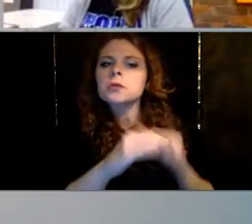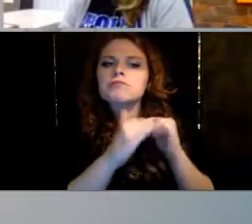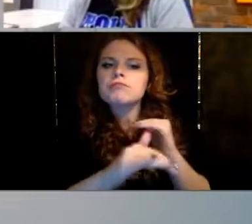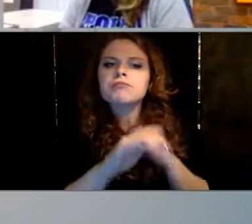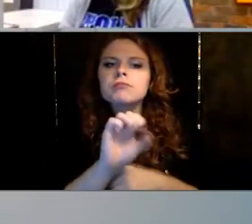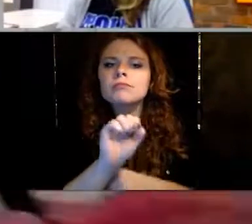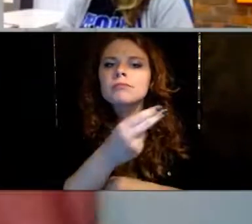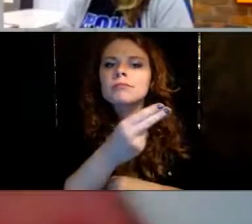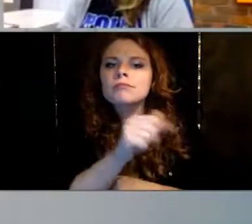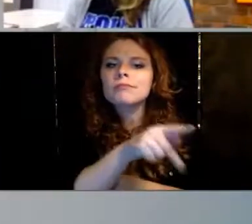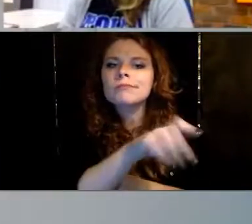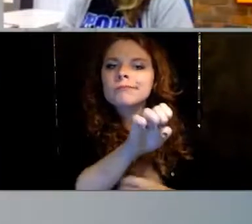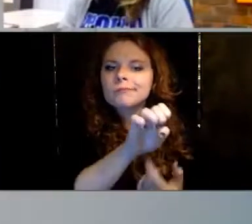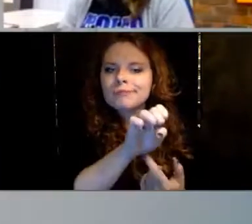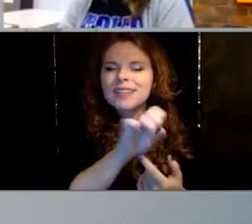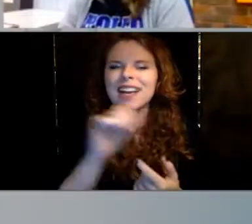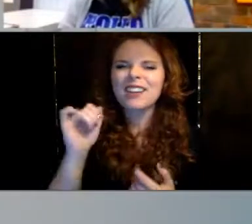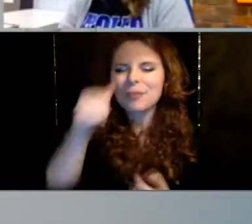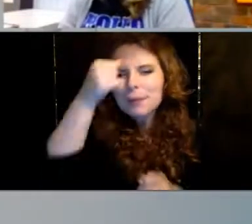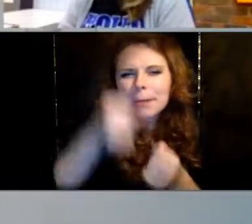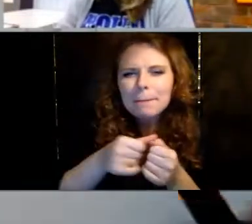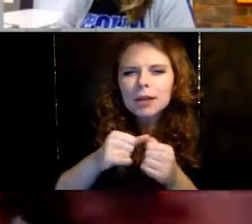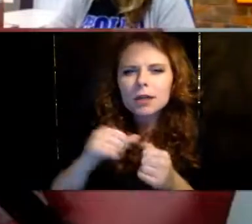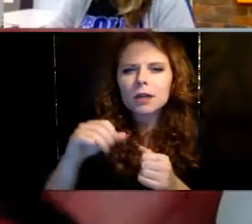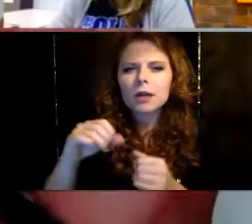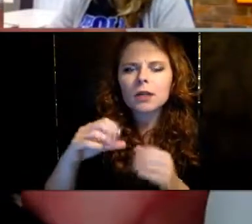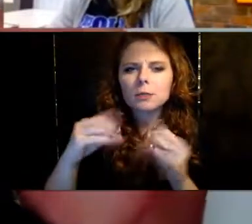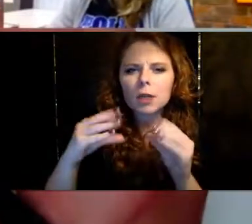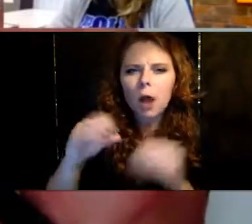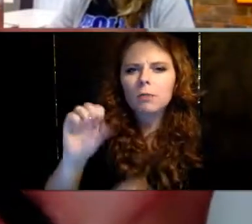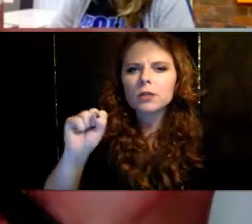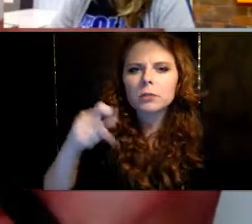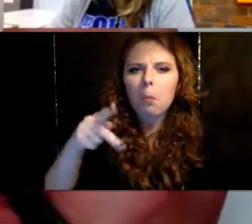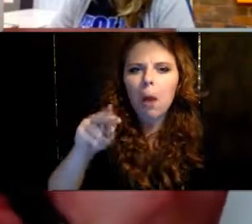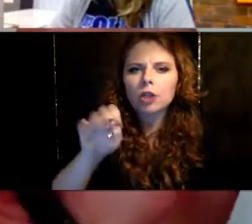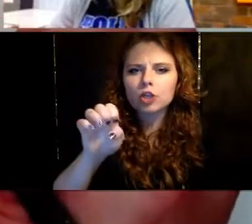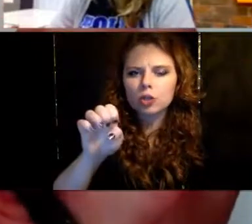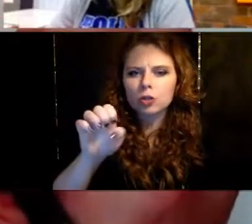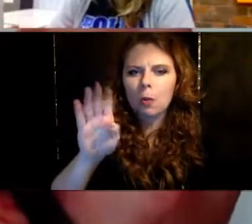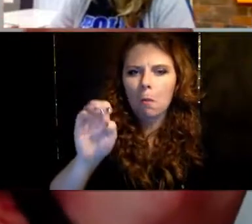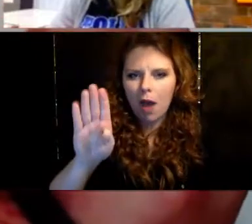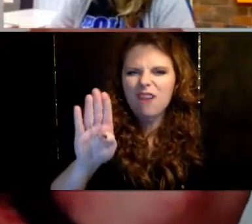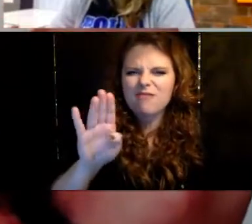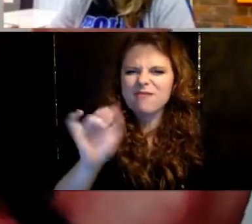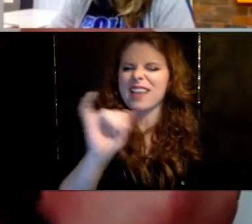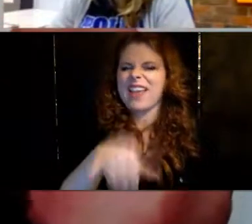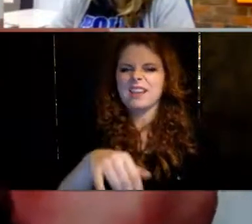those backgrounds from SpongeBob. Sure. Or if I just wanted to draw a